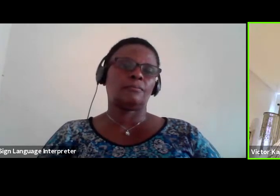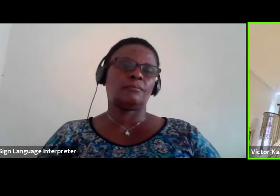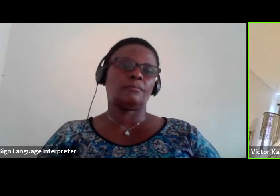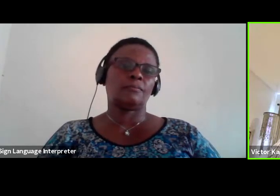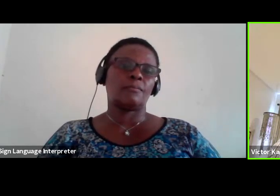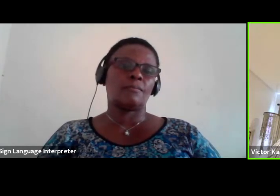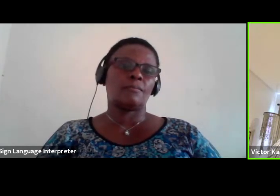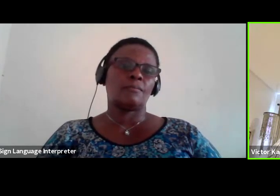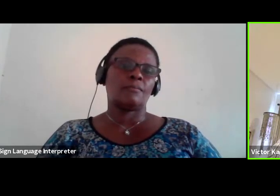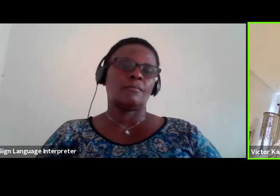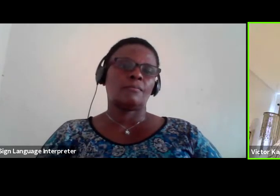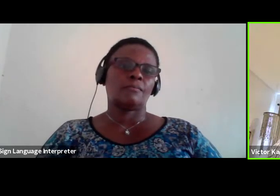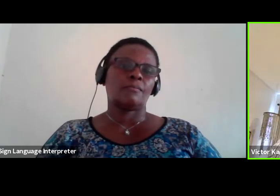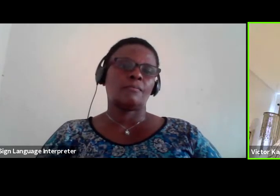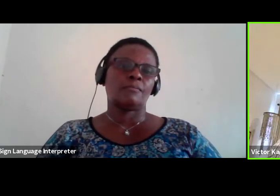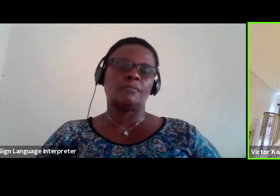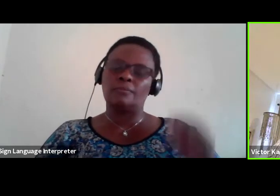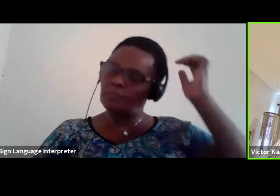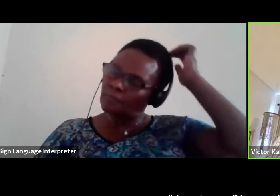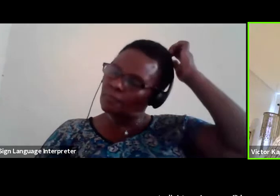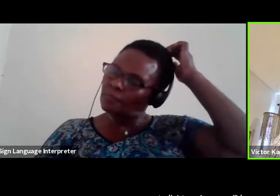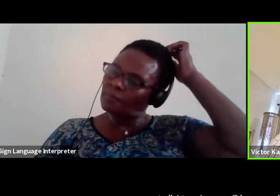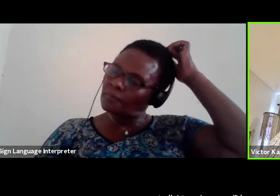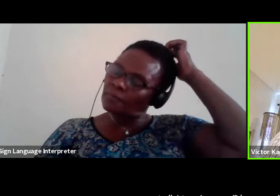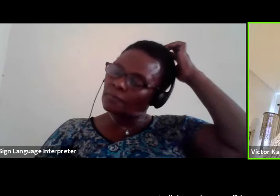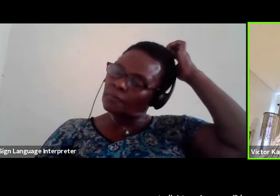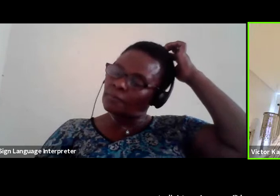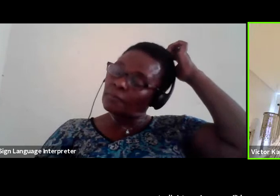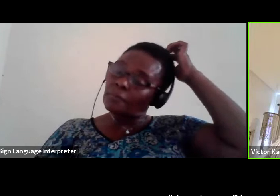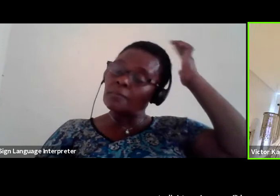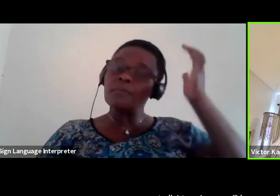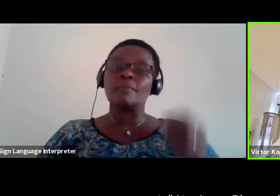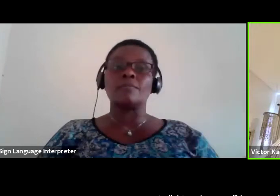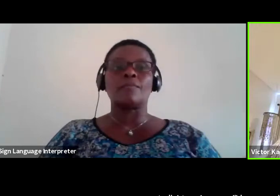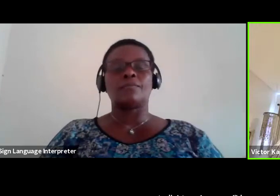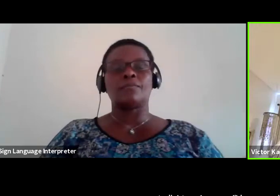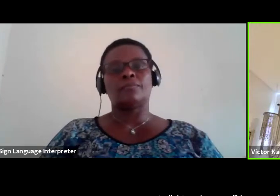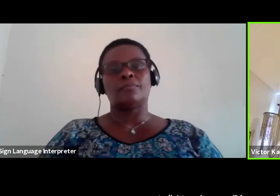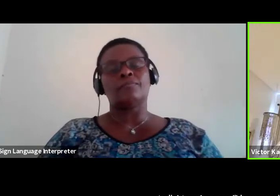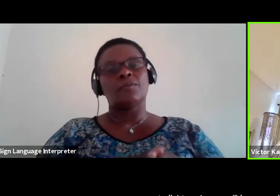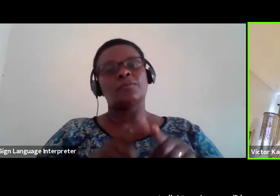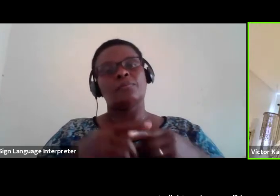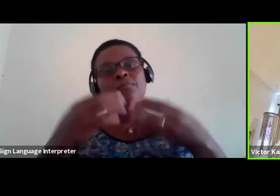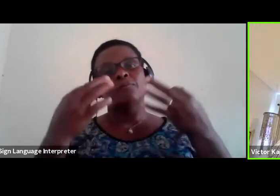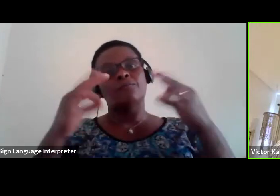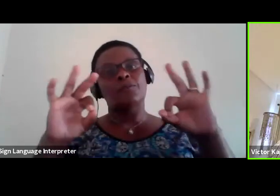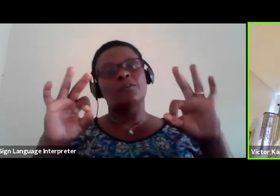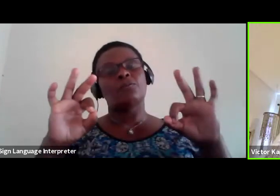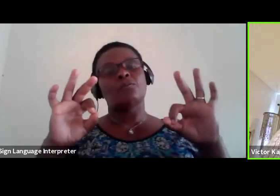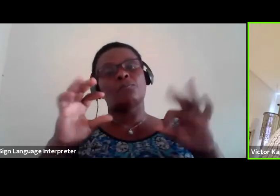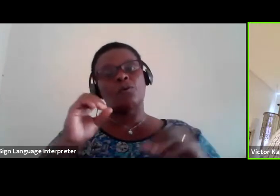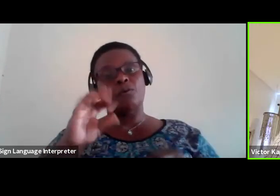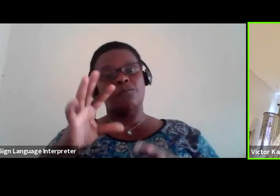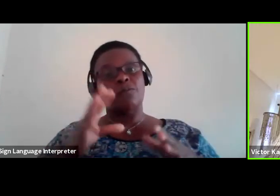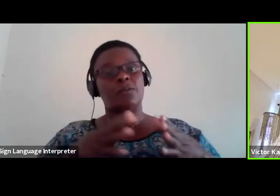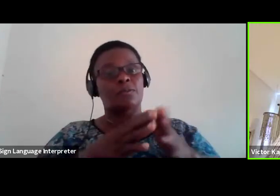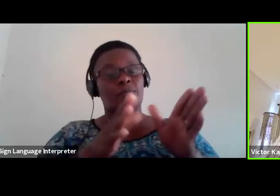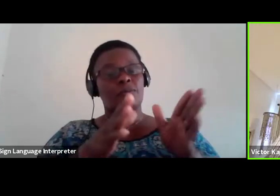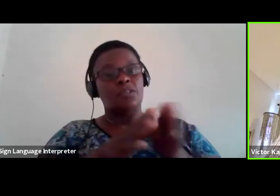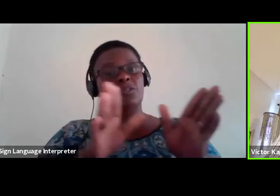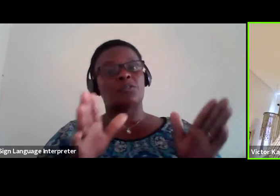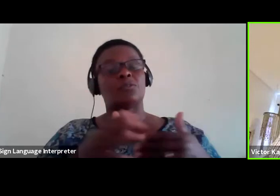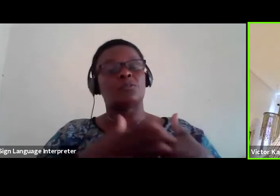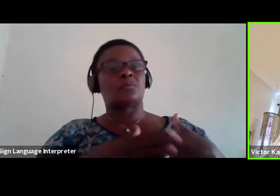to information, and it does so in several ways. With respect to freedom of expression and access to information, what we've seen is that there